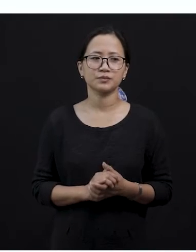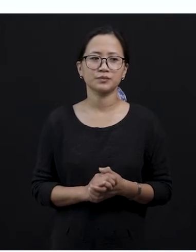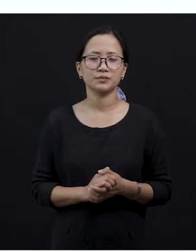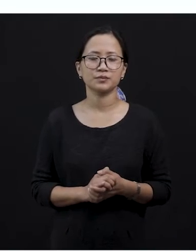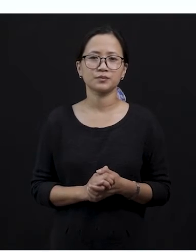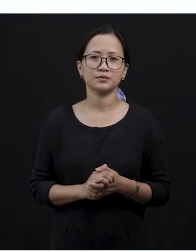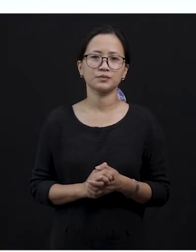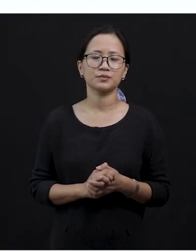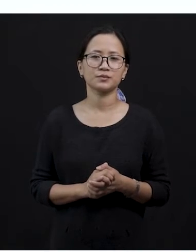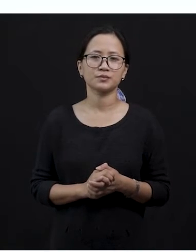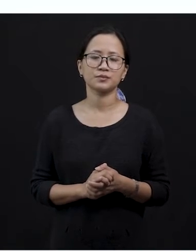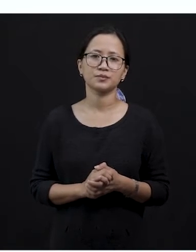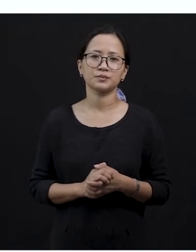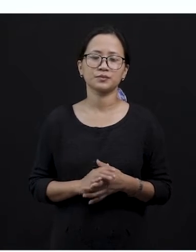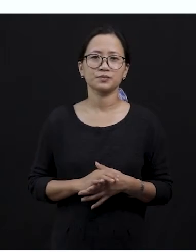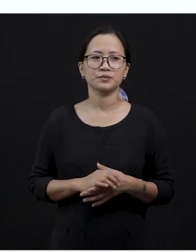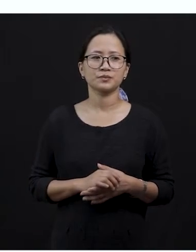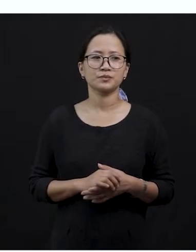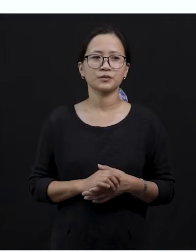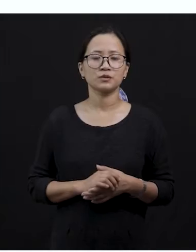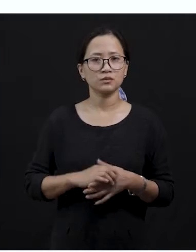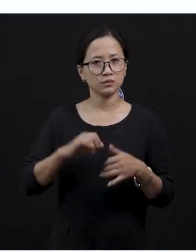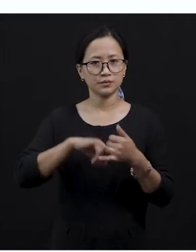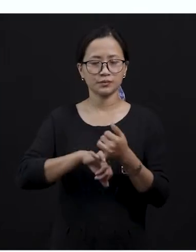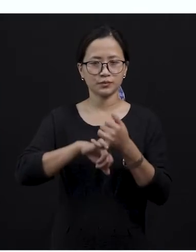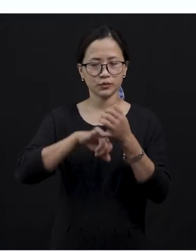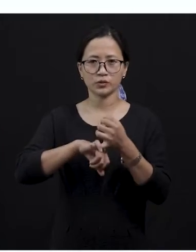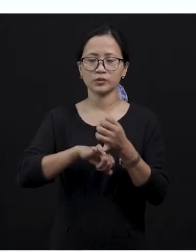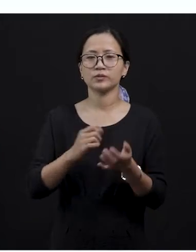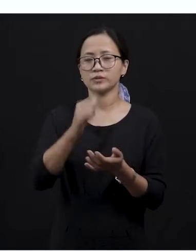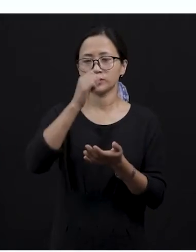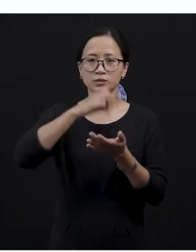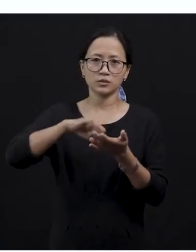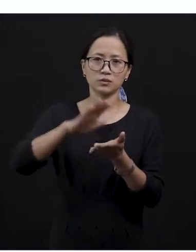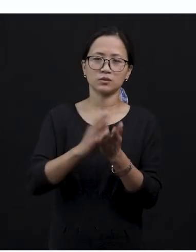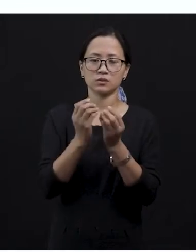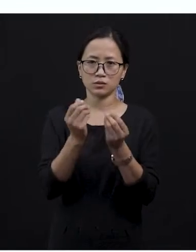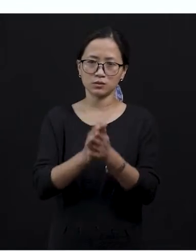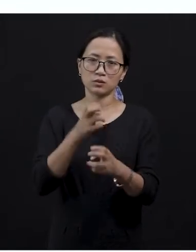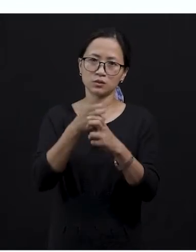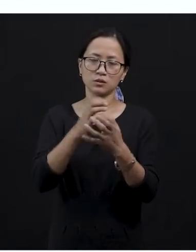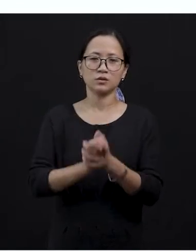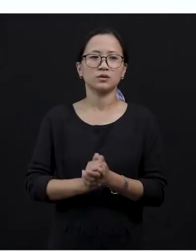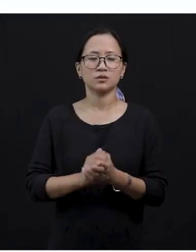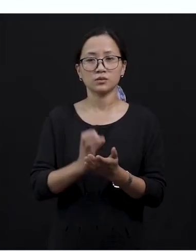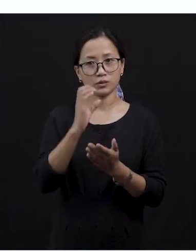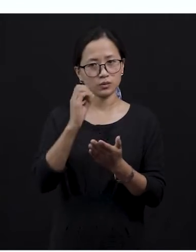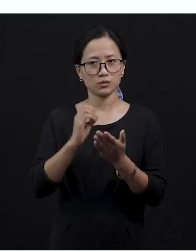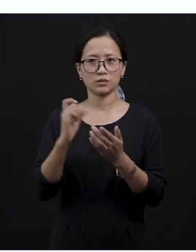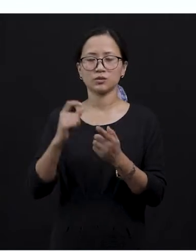that is a solid, then the water spills. So we know that solid occupy space.